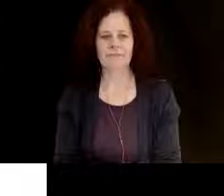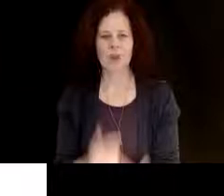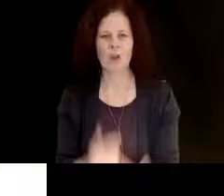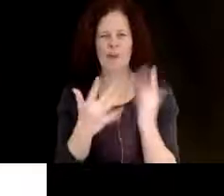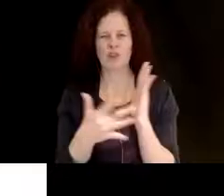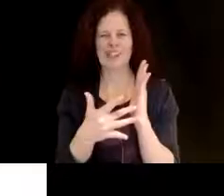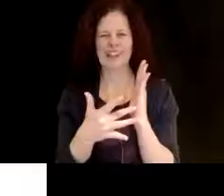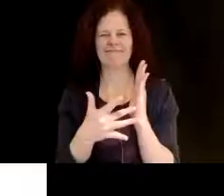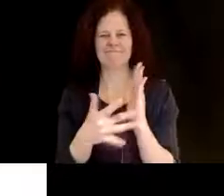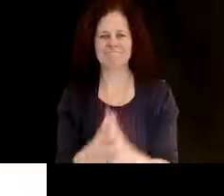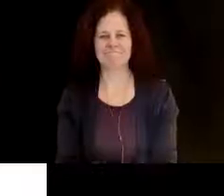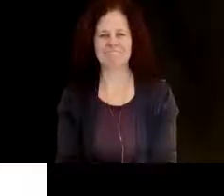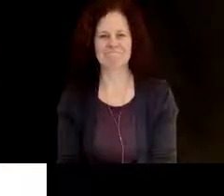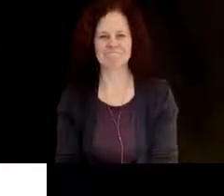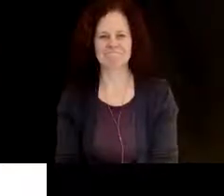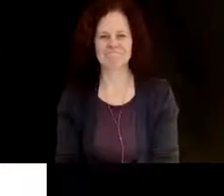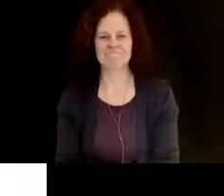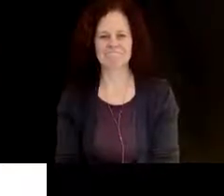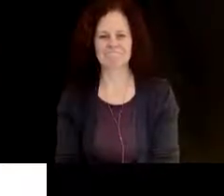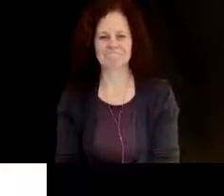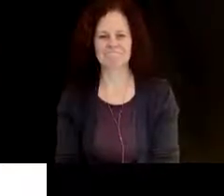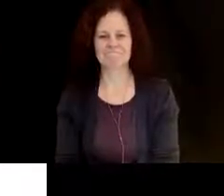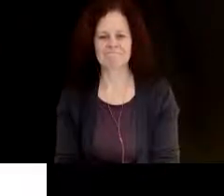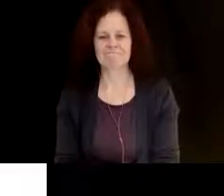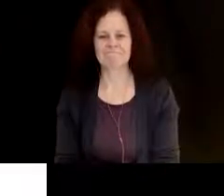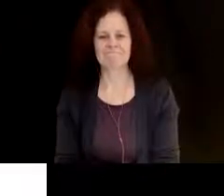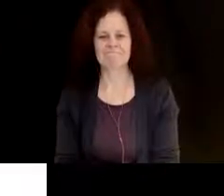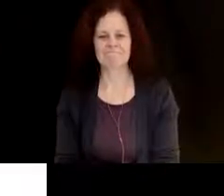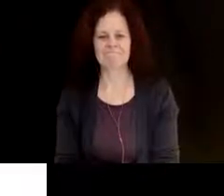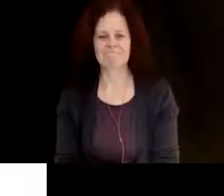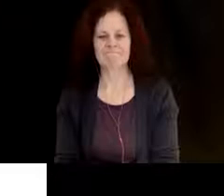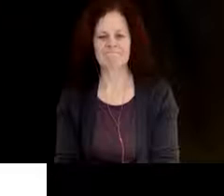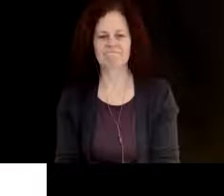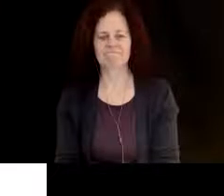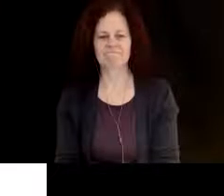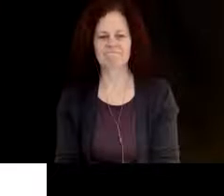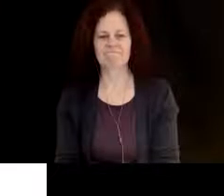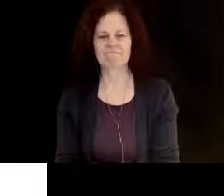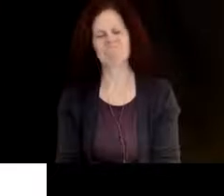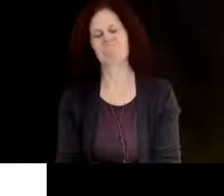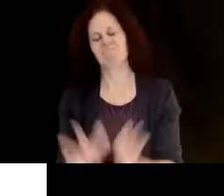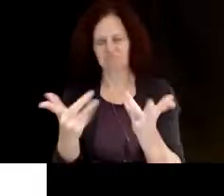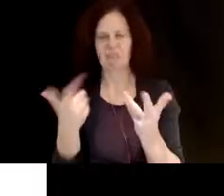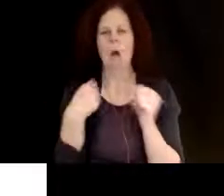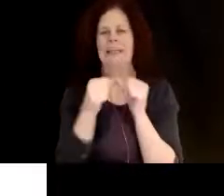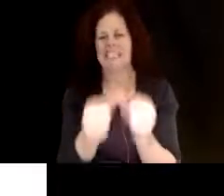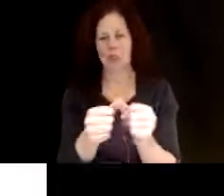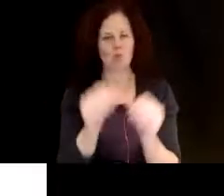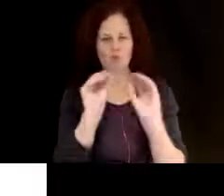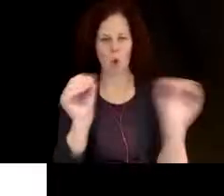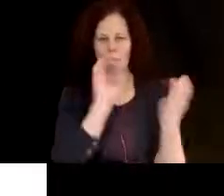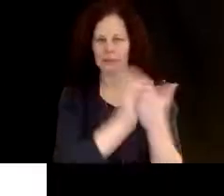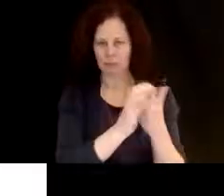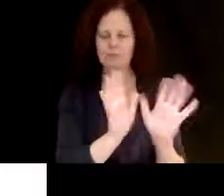Just waiting for the next slide to show up here real quick, but I can just go on that interviewees